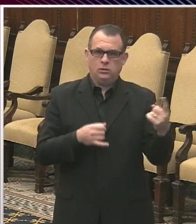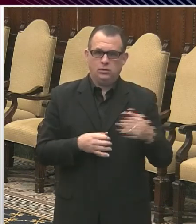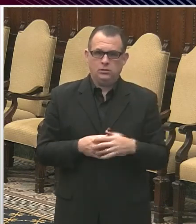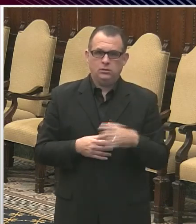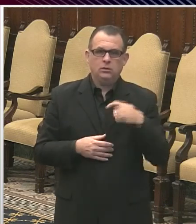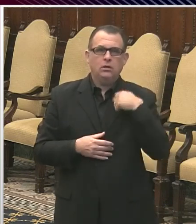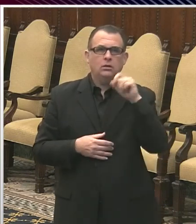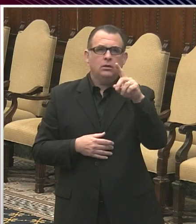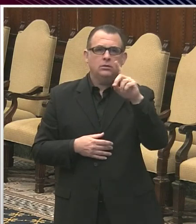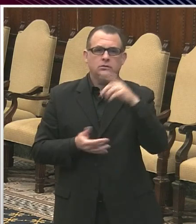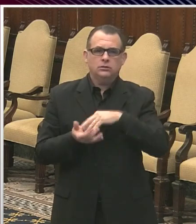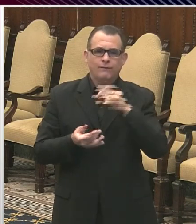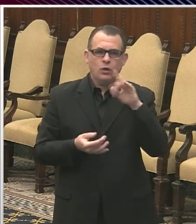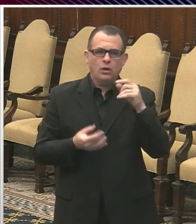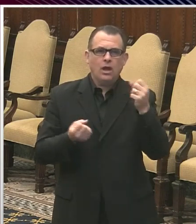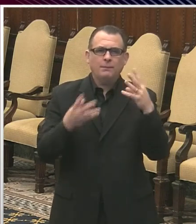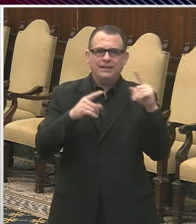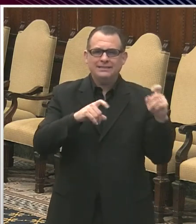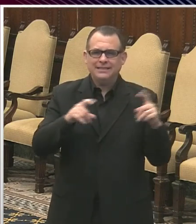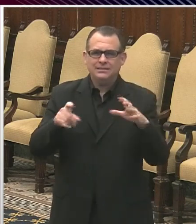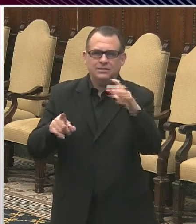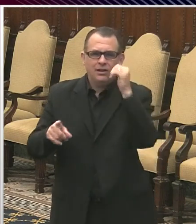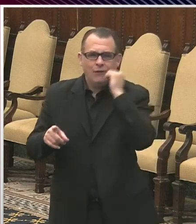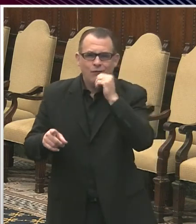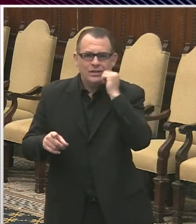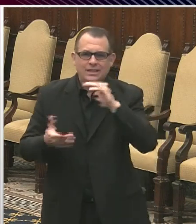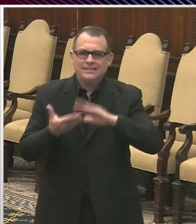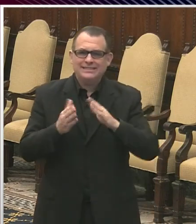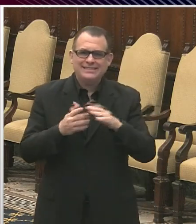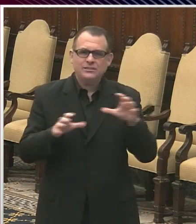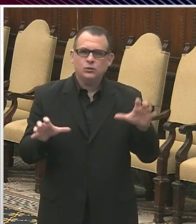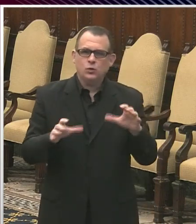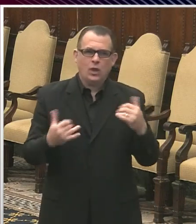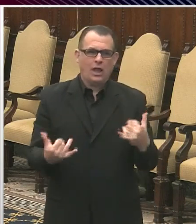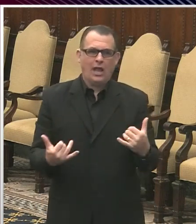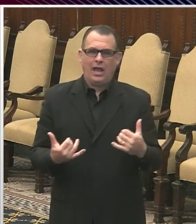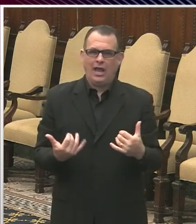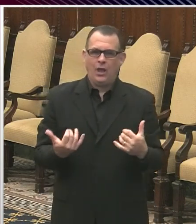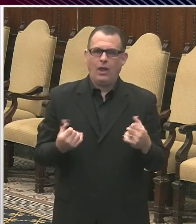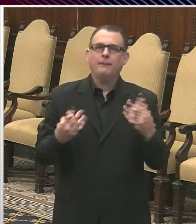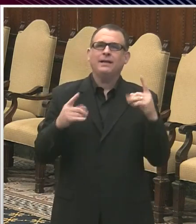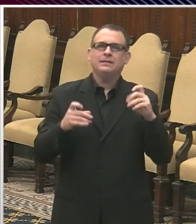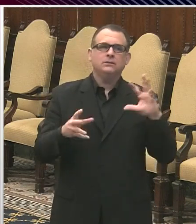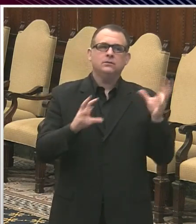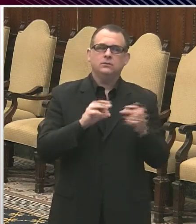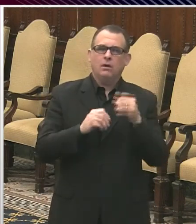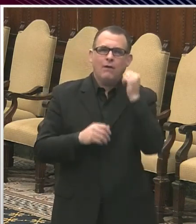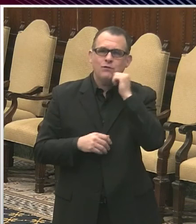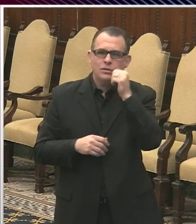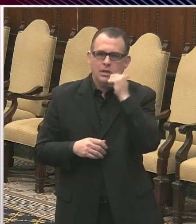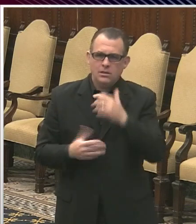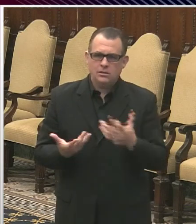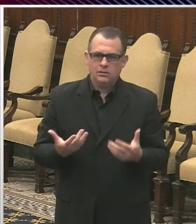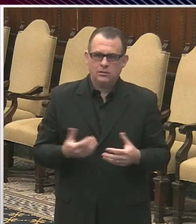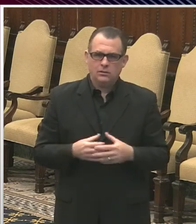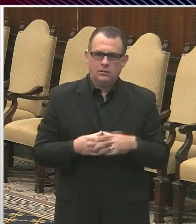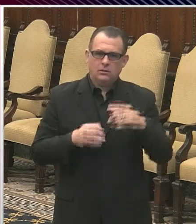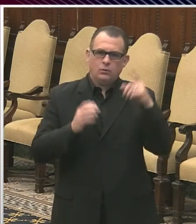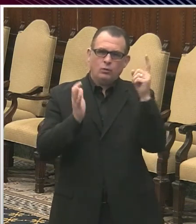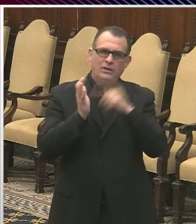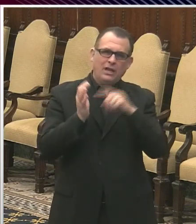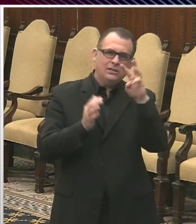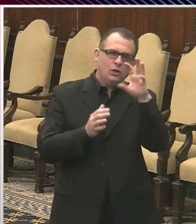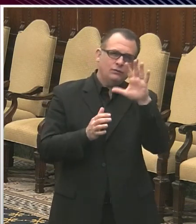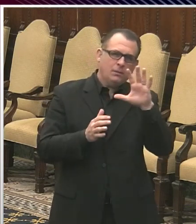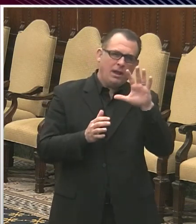many tests per day is the city doing now? It's probably closer to 1,600 than it was to